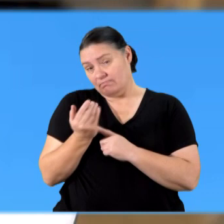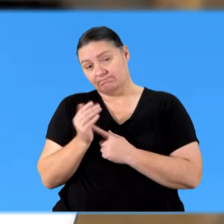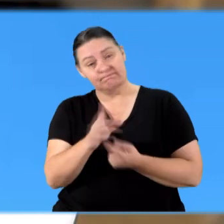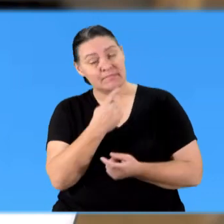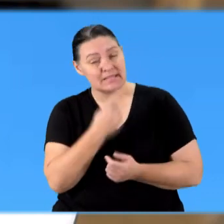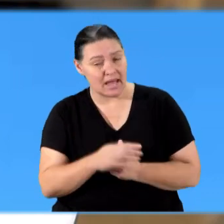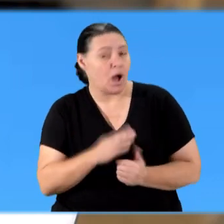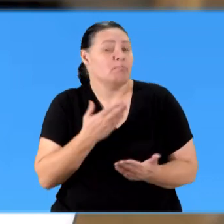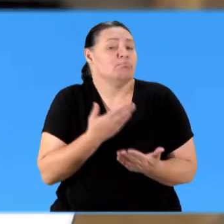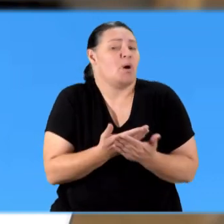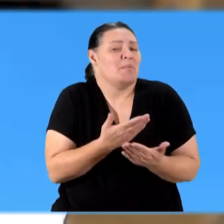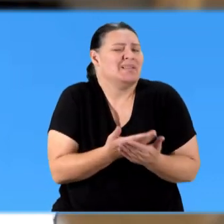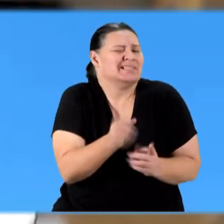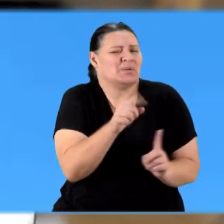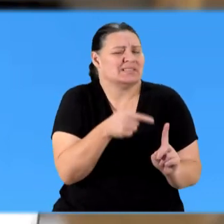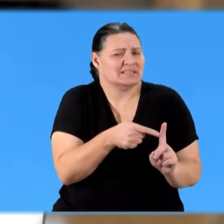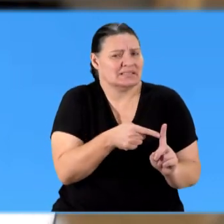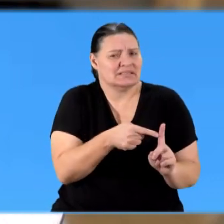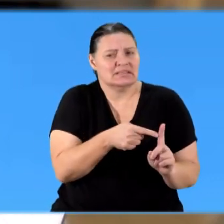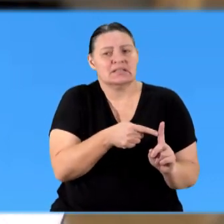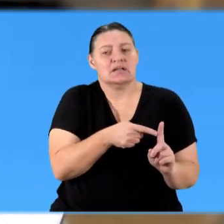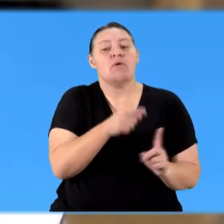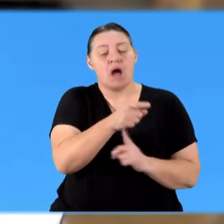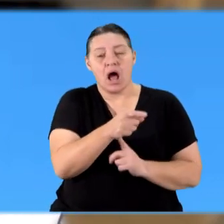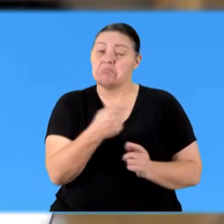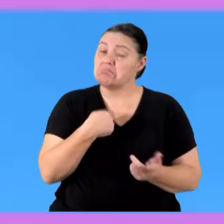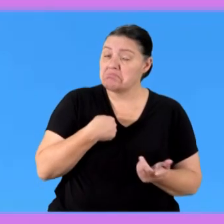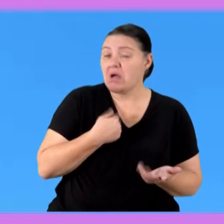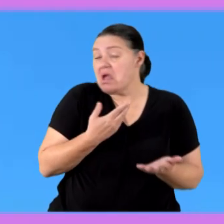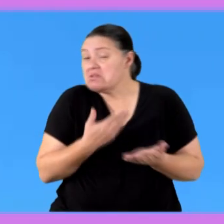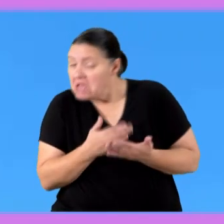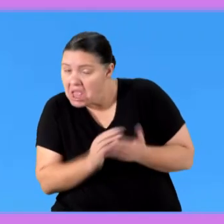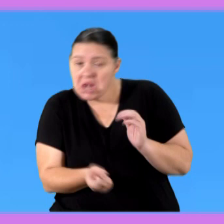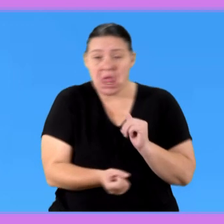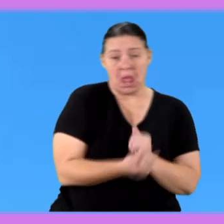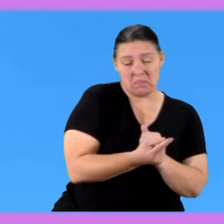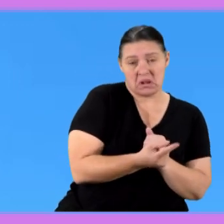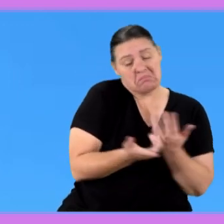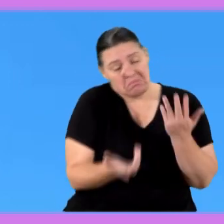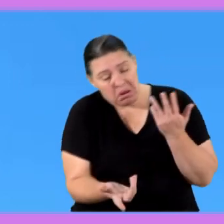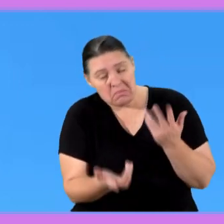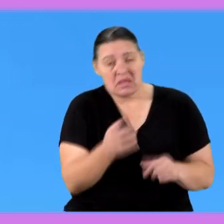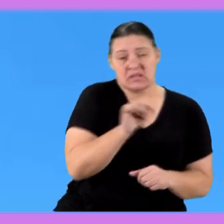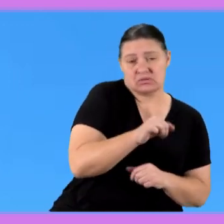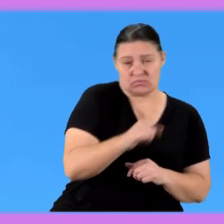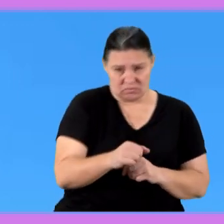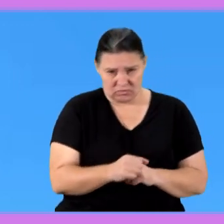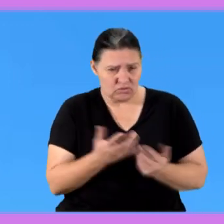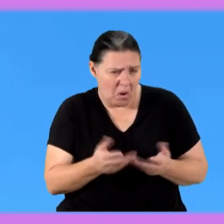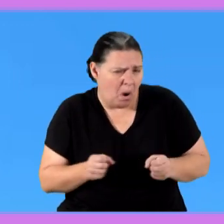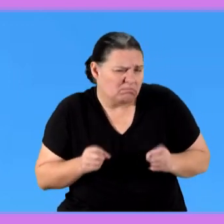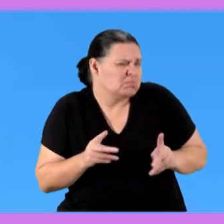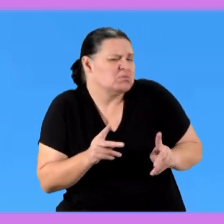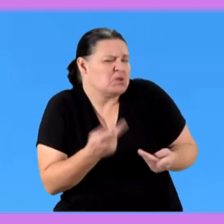time. So I indicated here that probability is the chance or likelihood of an event